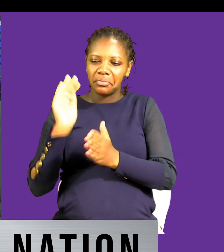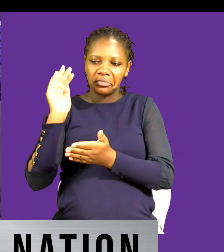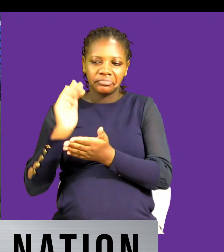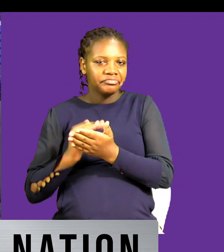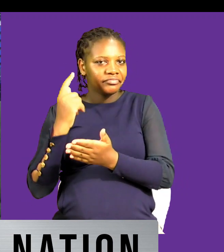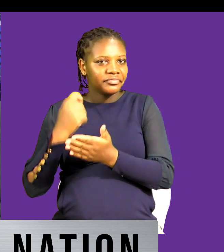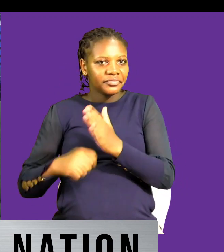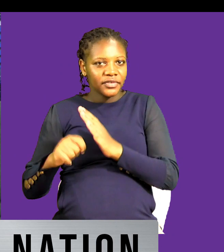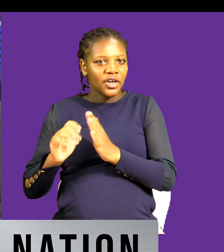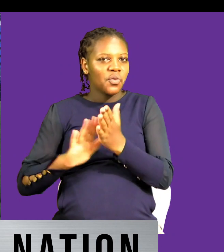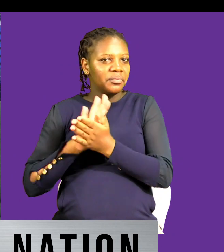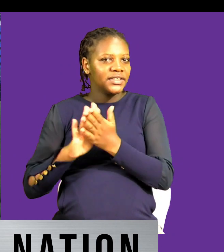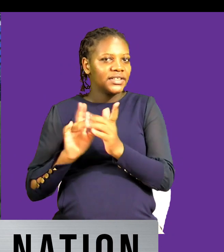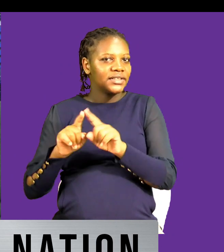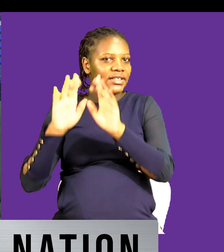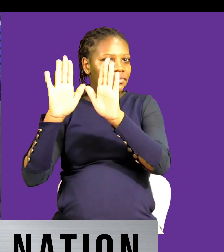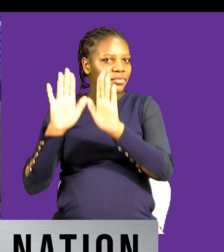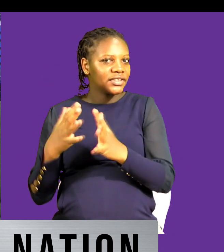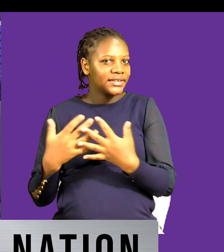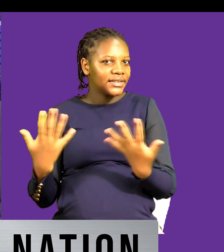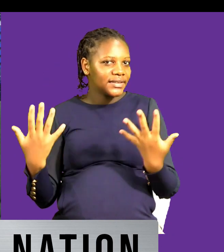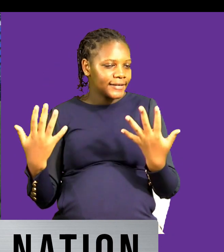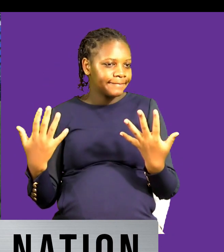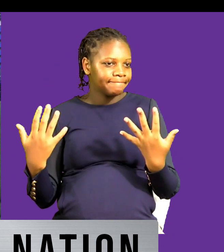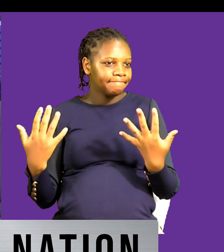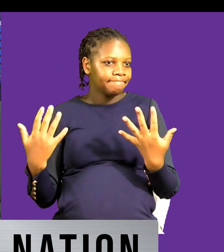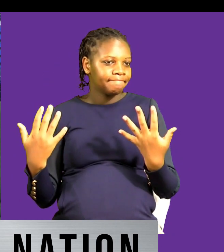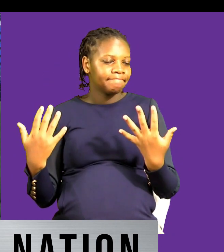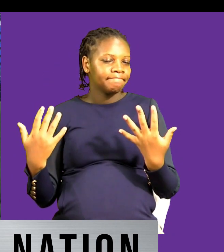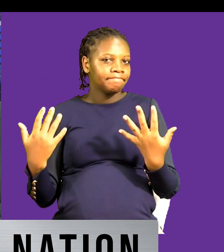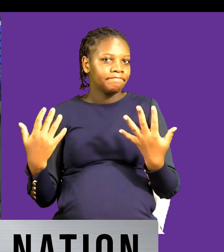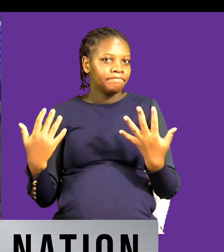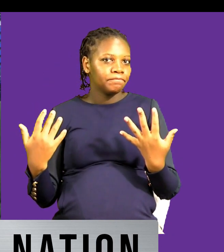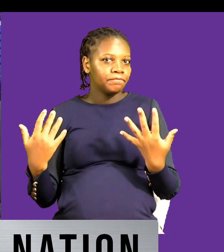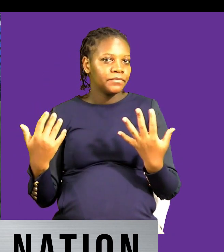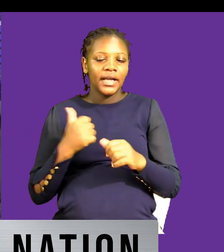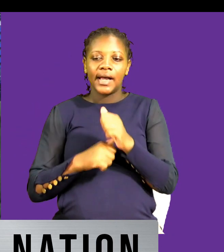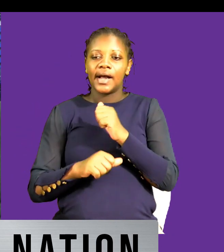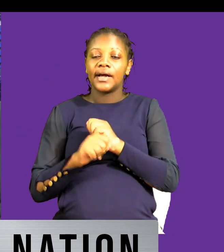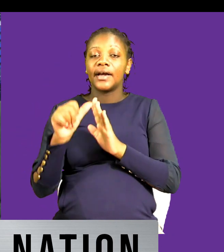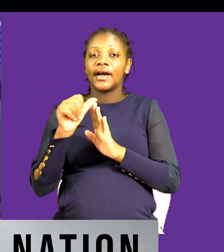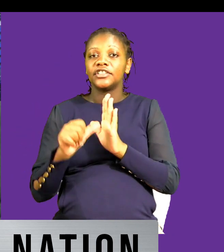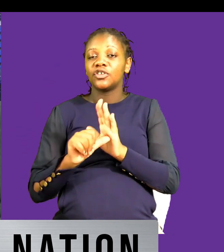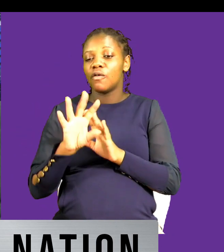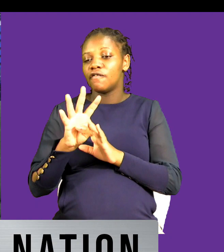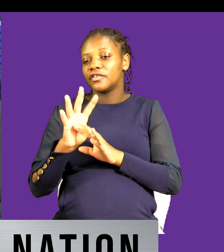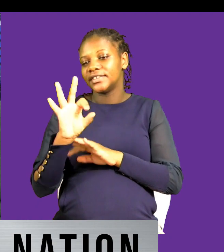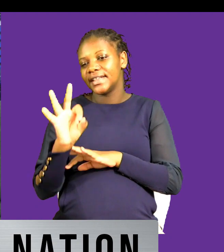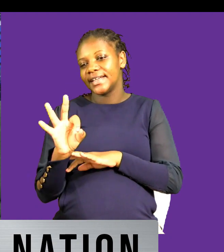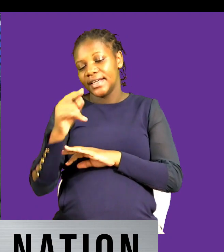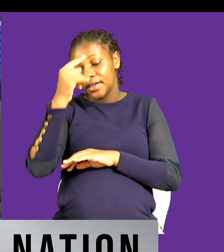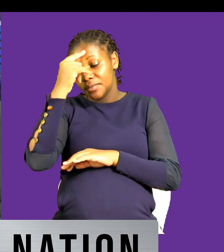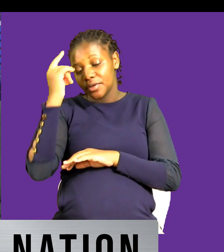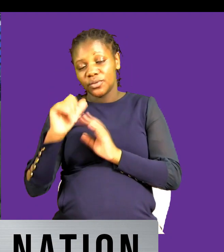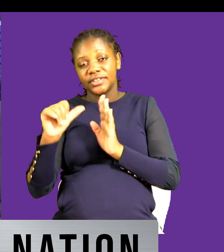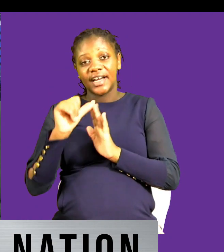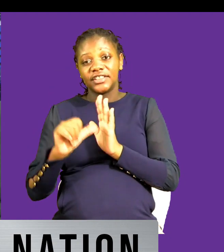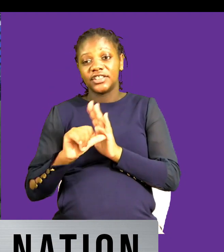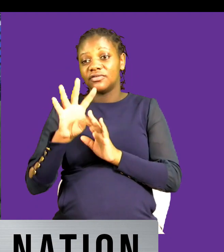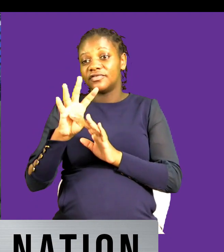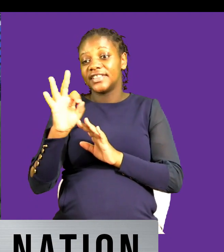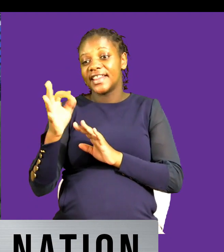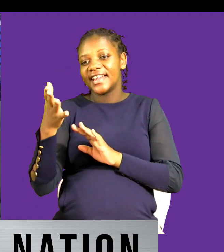essential commodities. On basic and essential commodities under Article 43. Because Article 43 has been there for